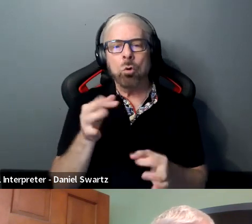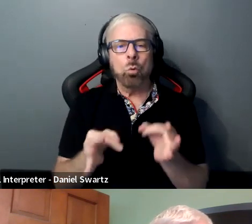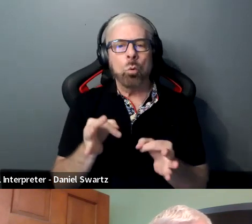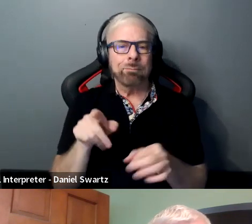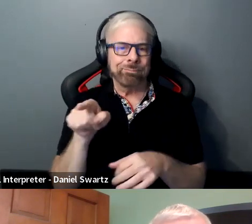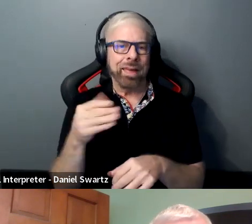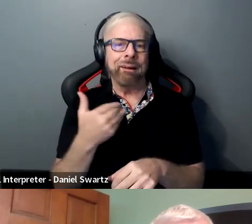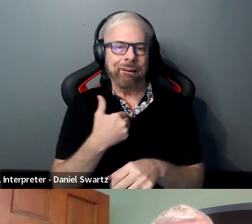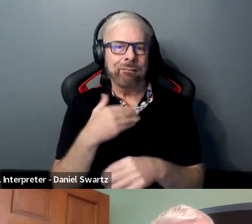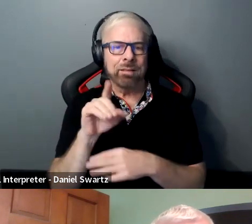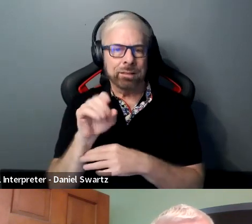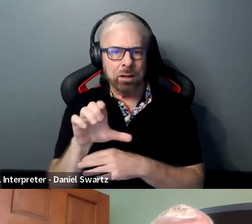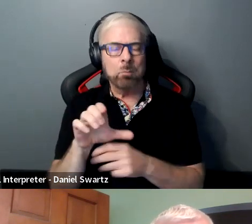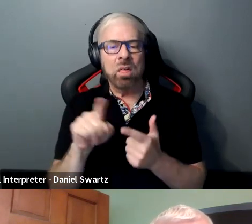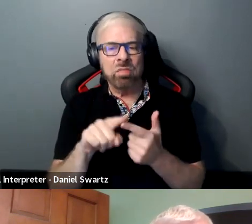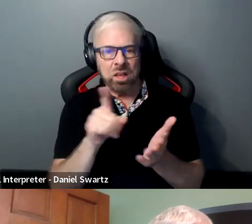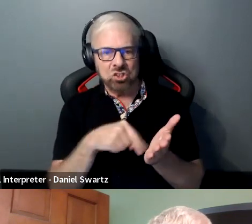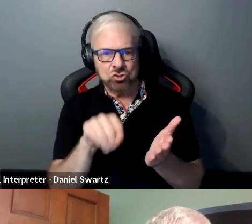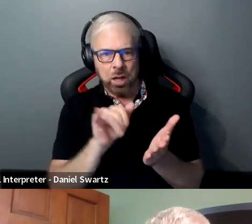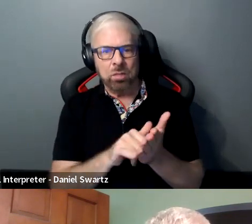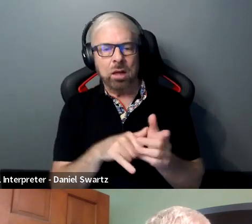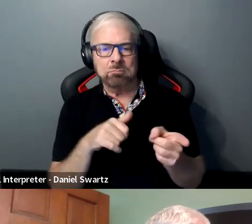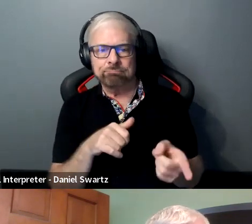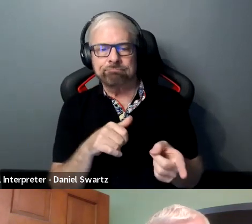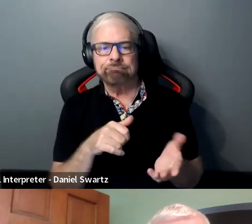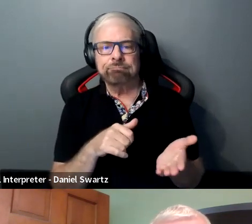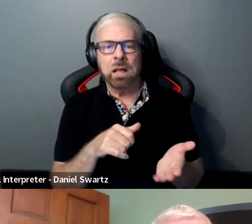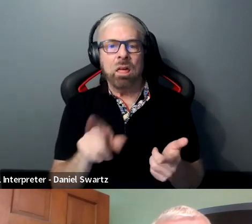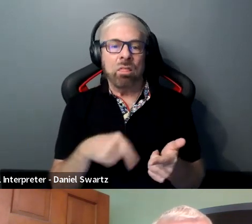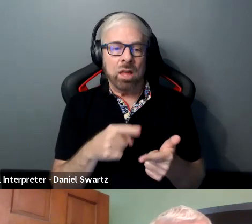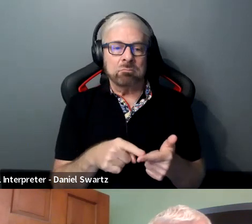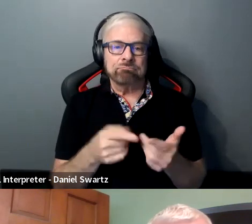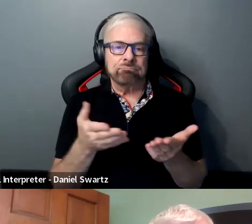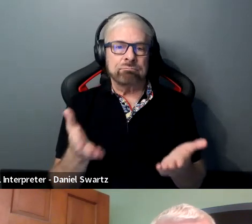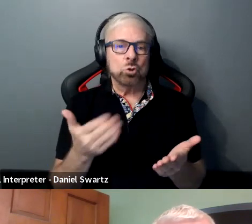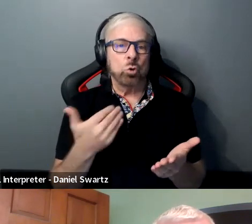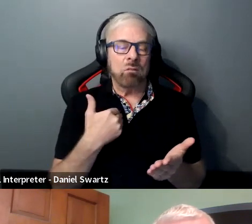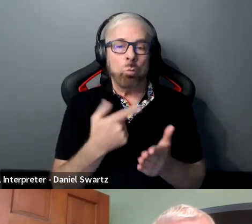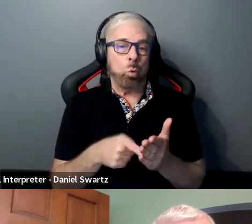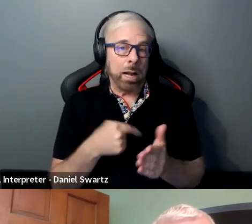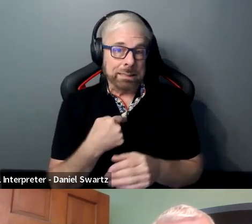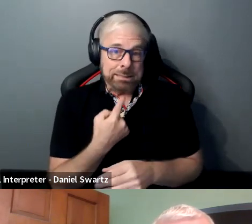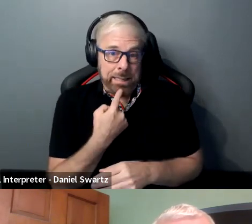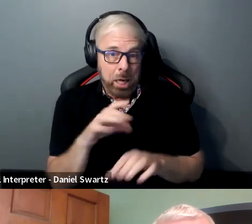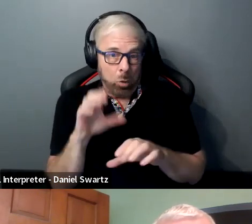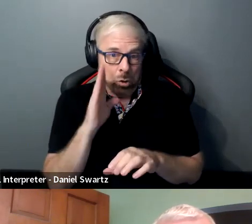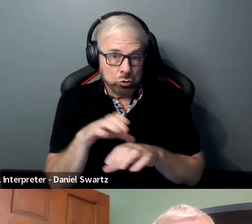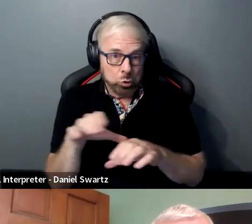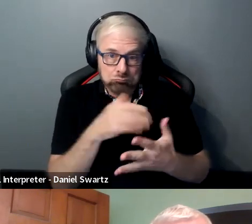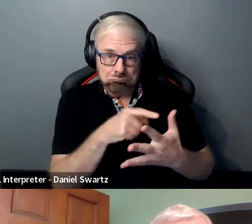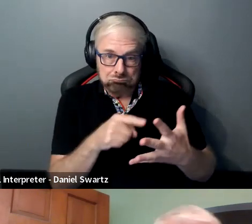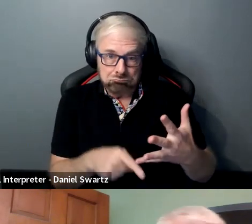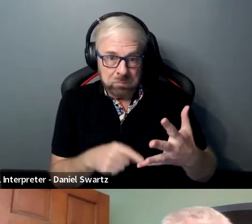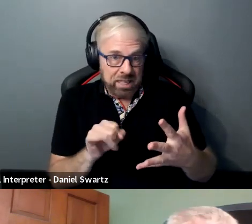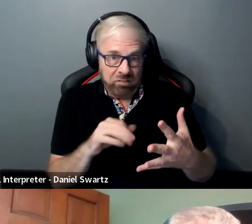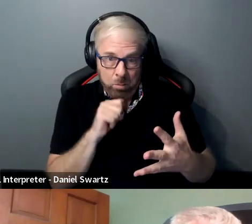document and look at that, and there you have what I said I would do, and if I'm not doing it, then